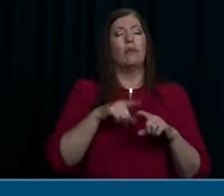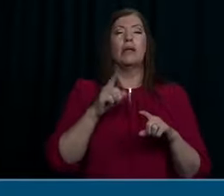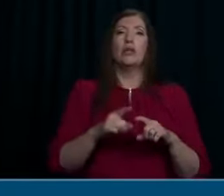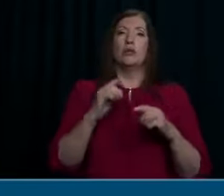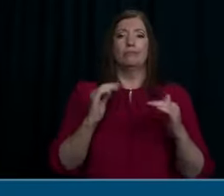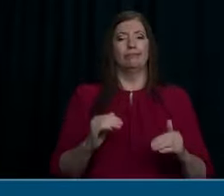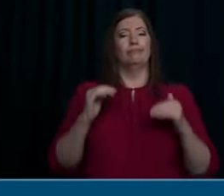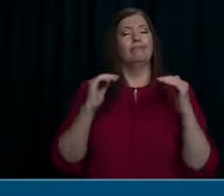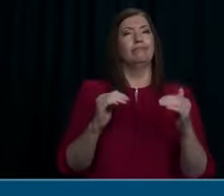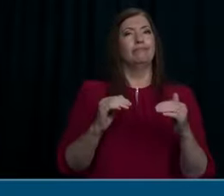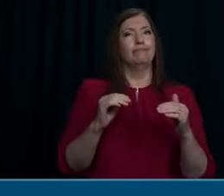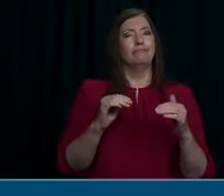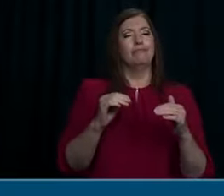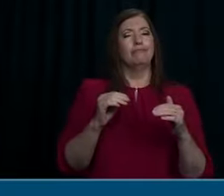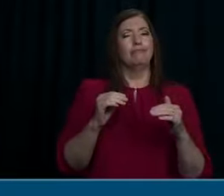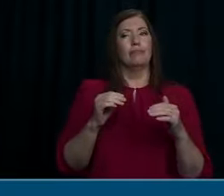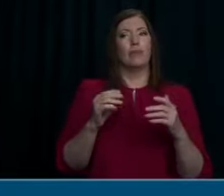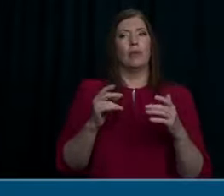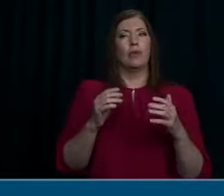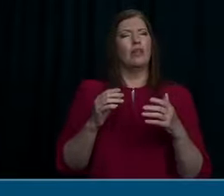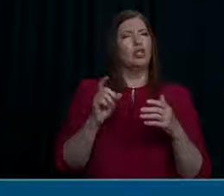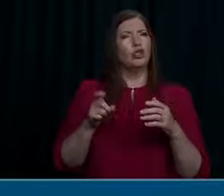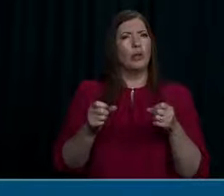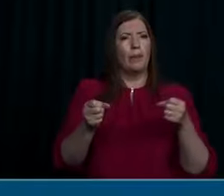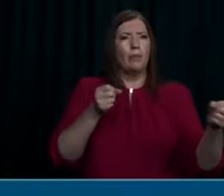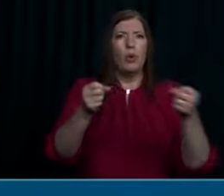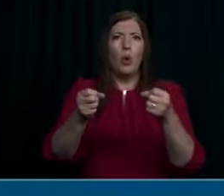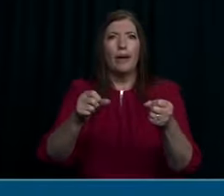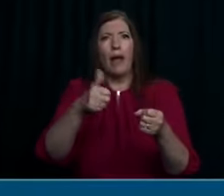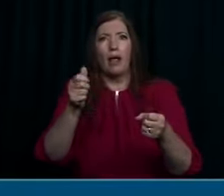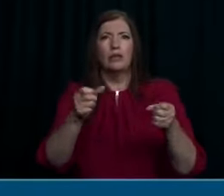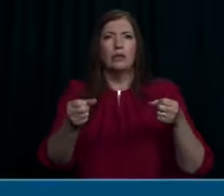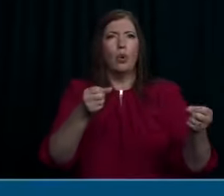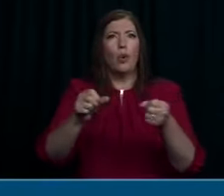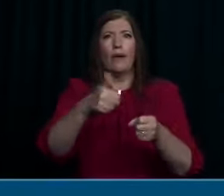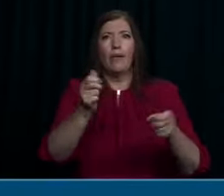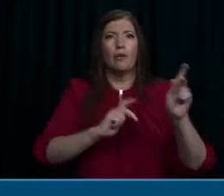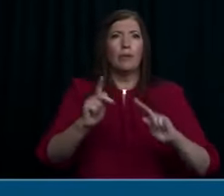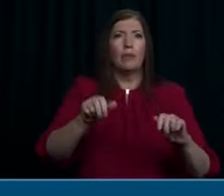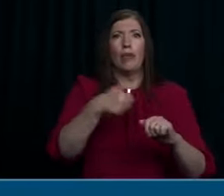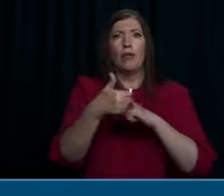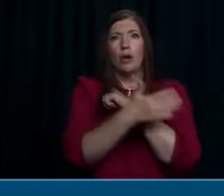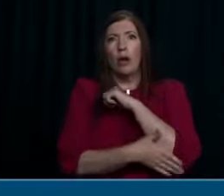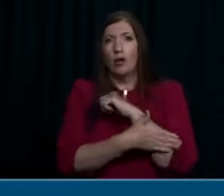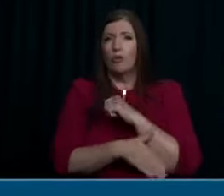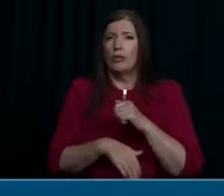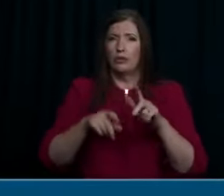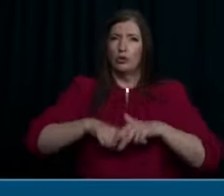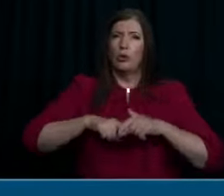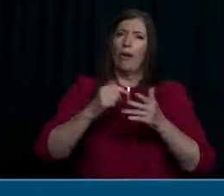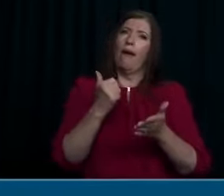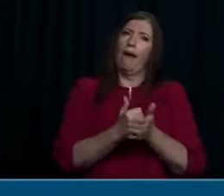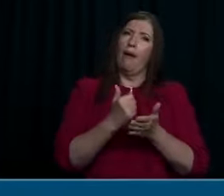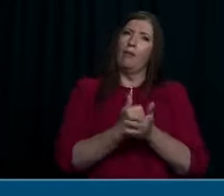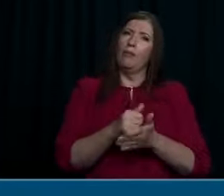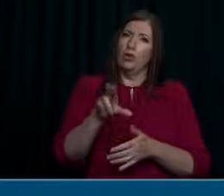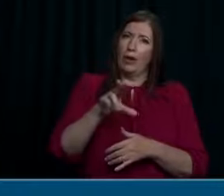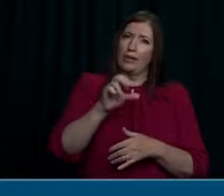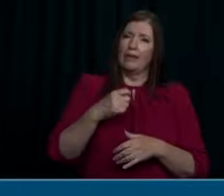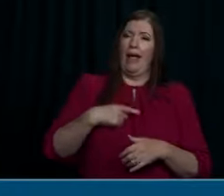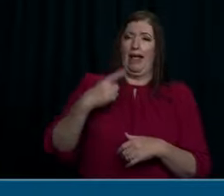other people out there, other countries, to start helping us out. Because I think the United States,